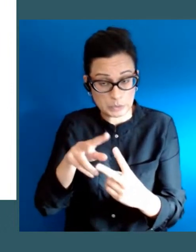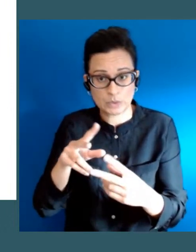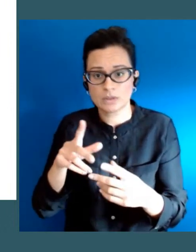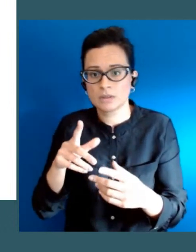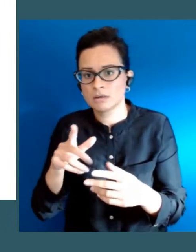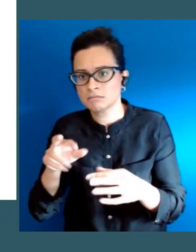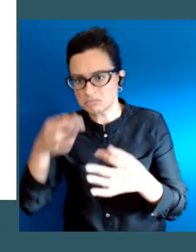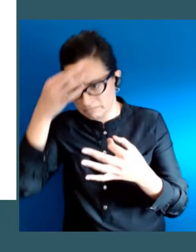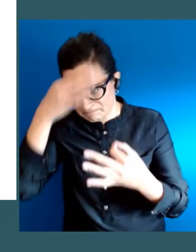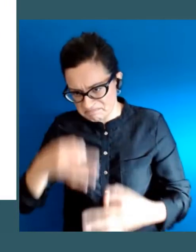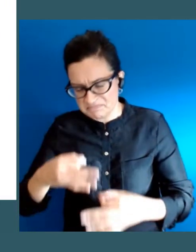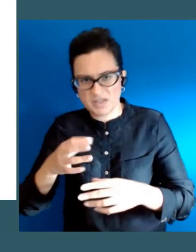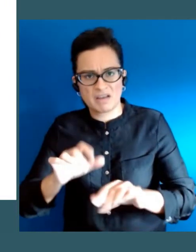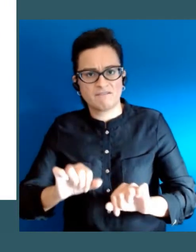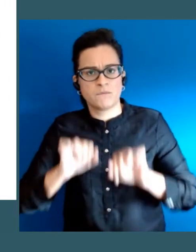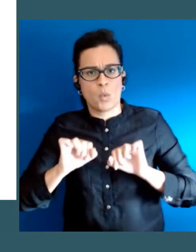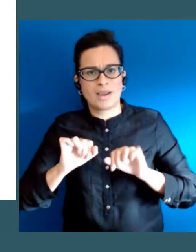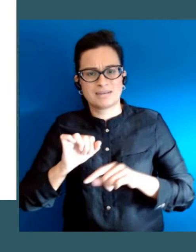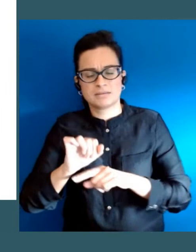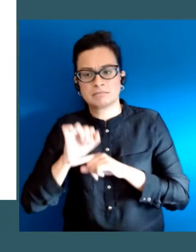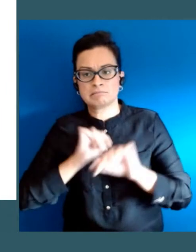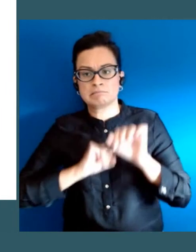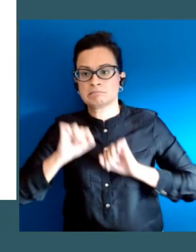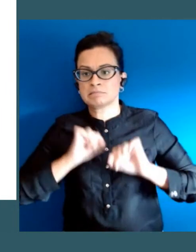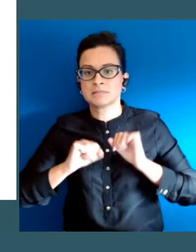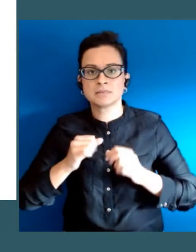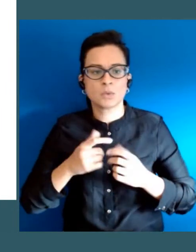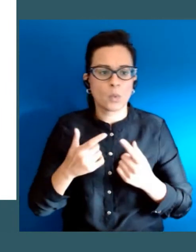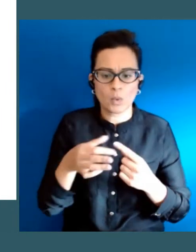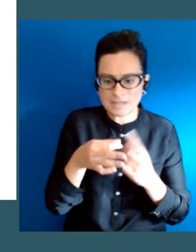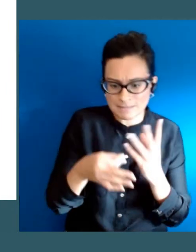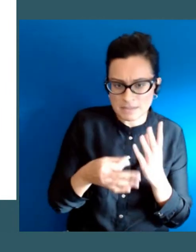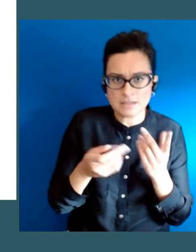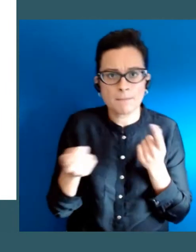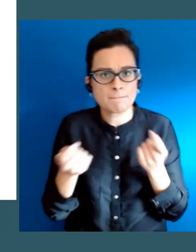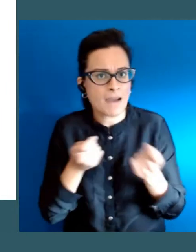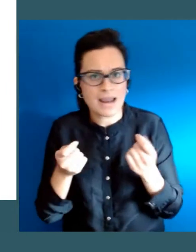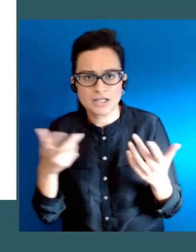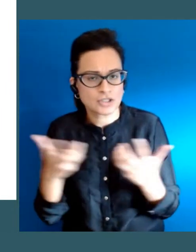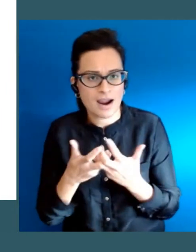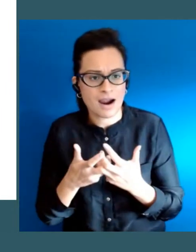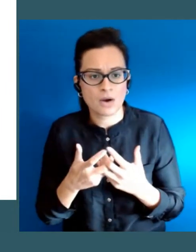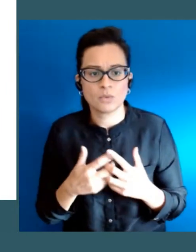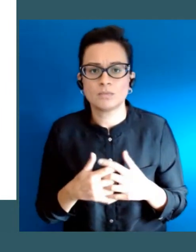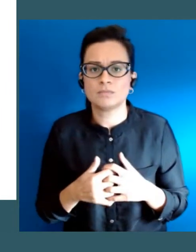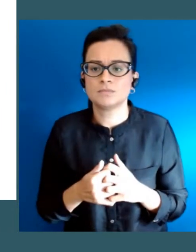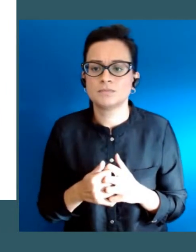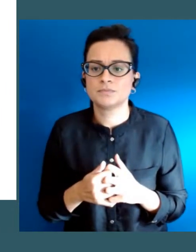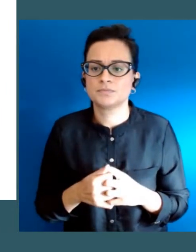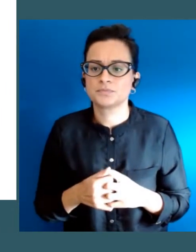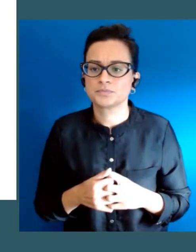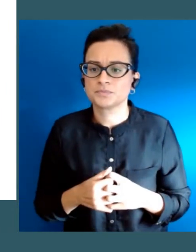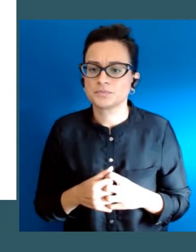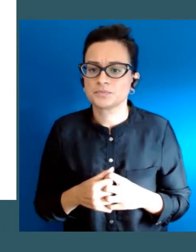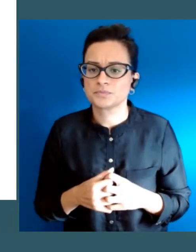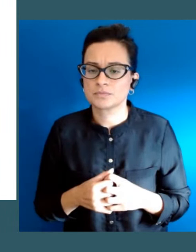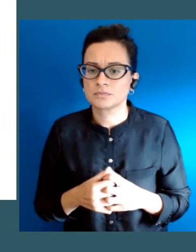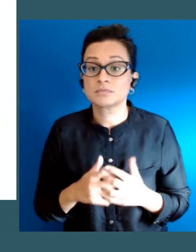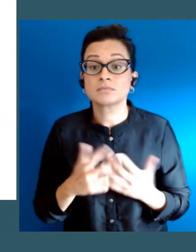and how to manage any symptoms that might be suggestive of anaphylaxis. And so they would have